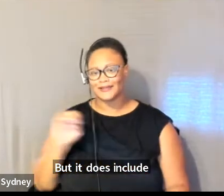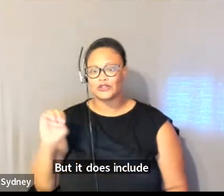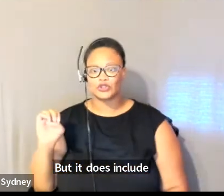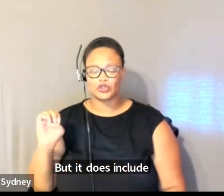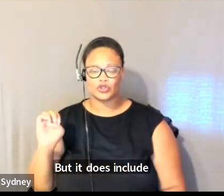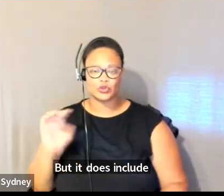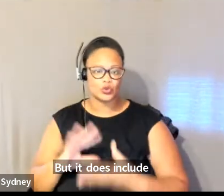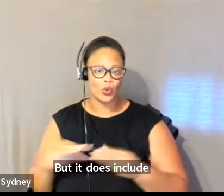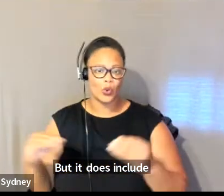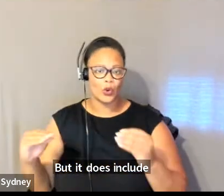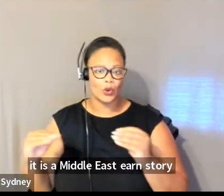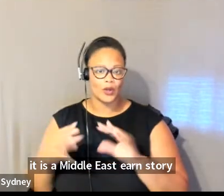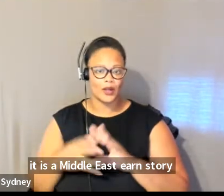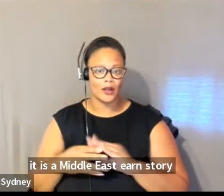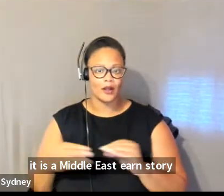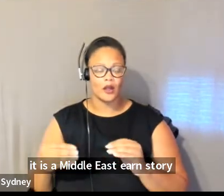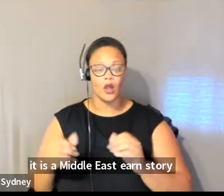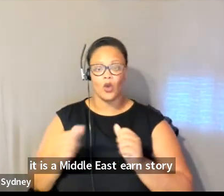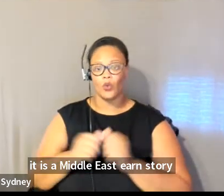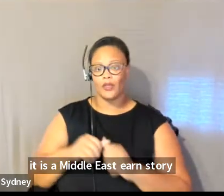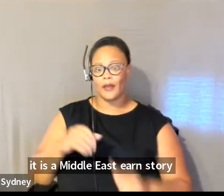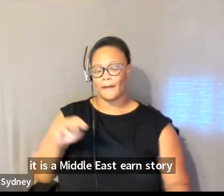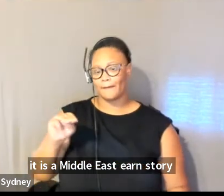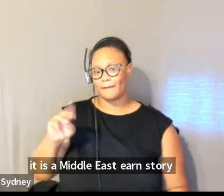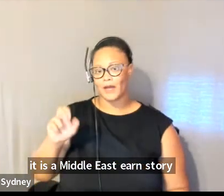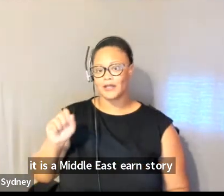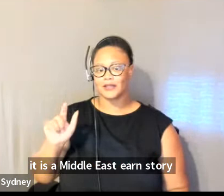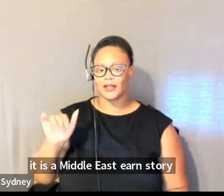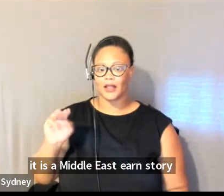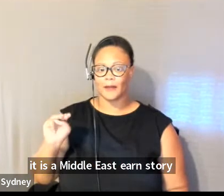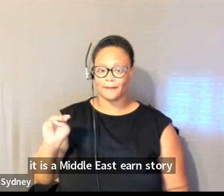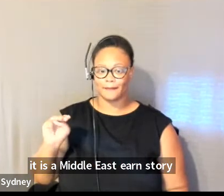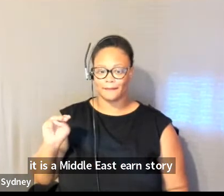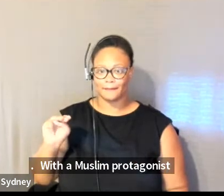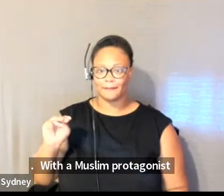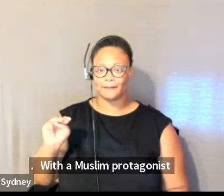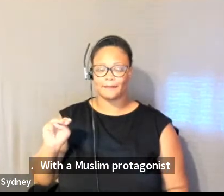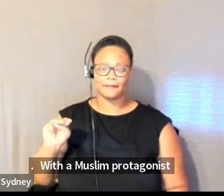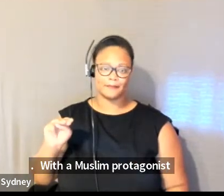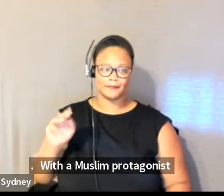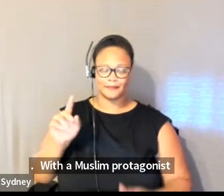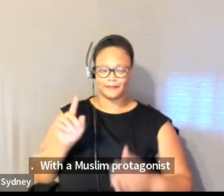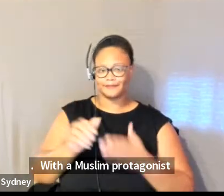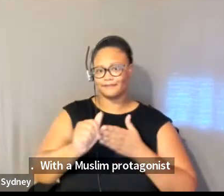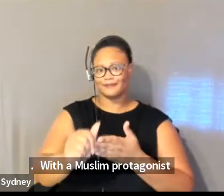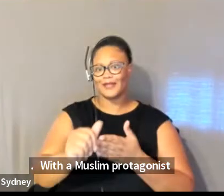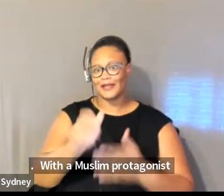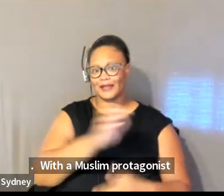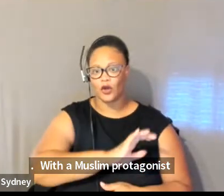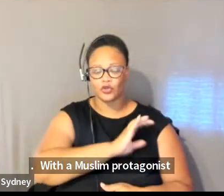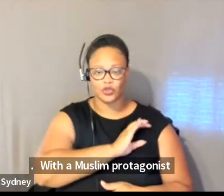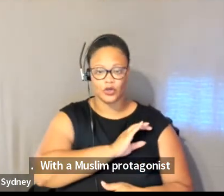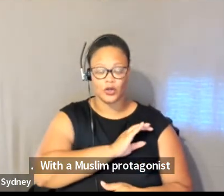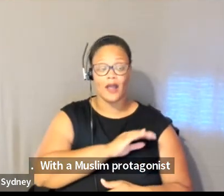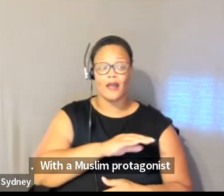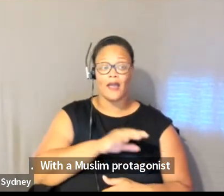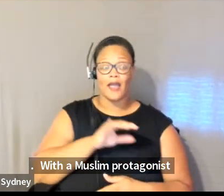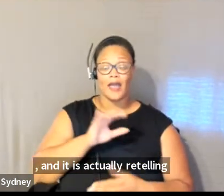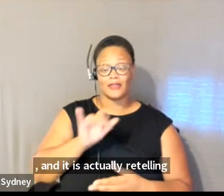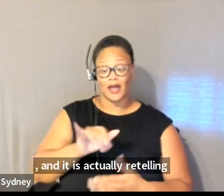story with a Muslim protagonist, and it is actually a retelling of Baba Ali and the 40